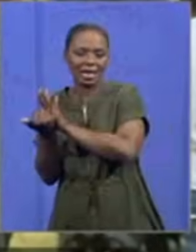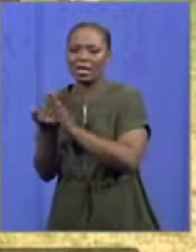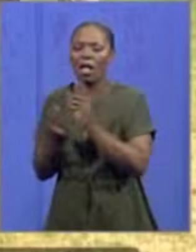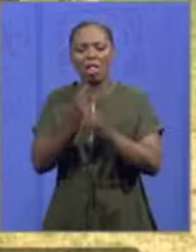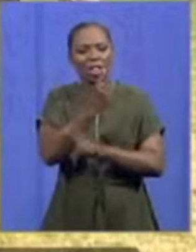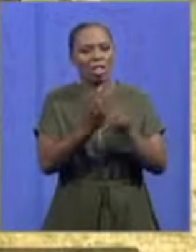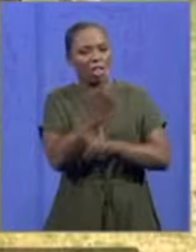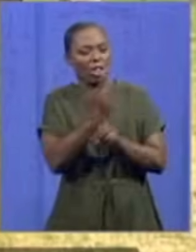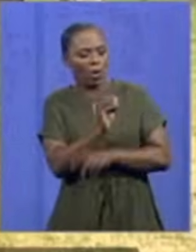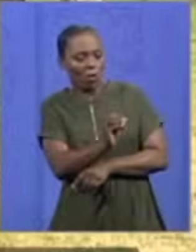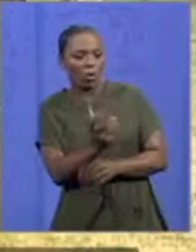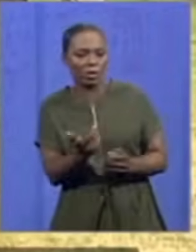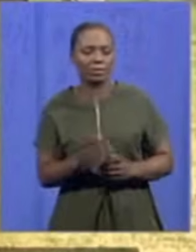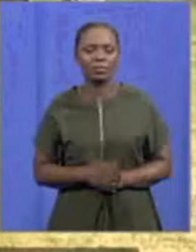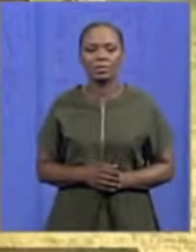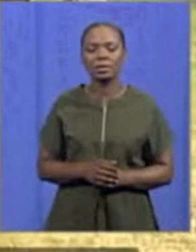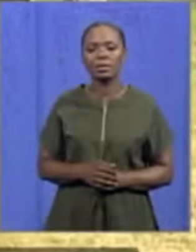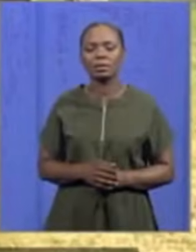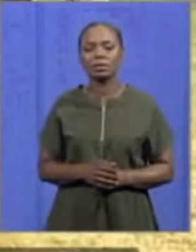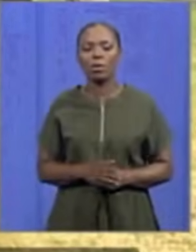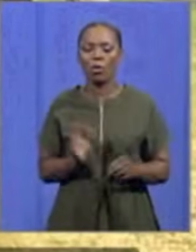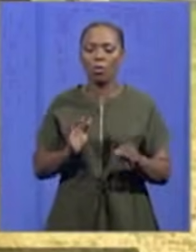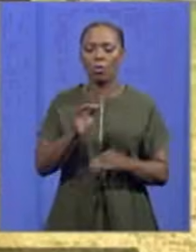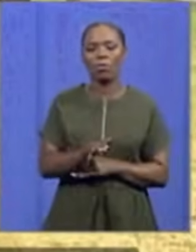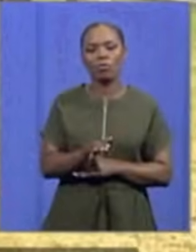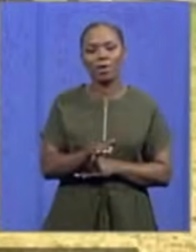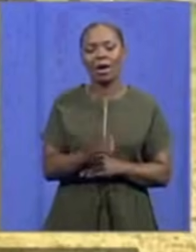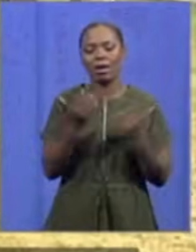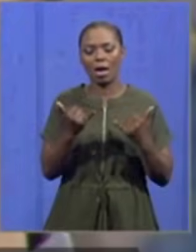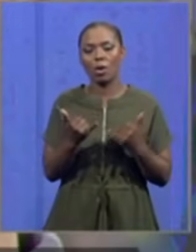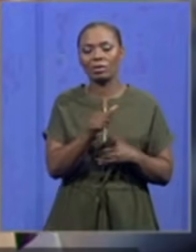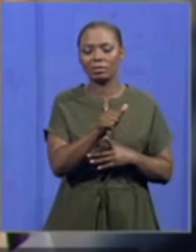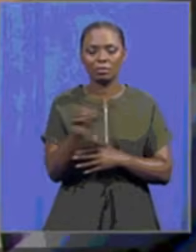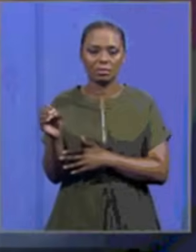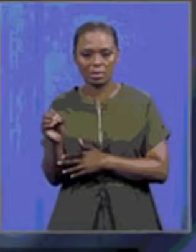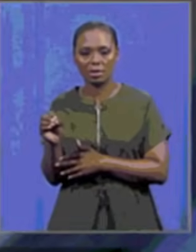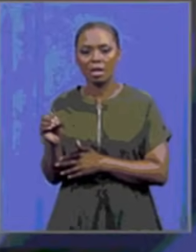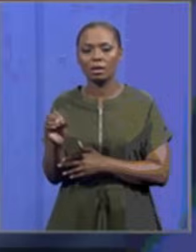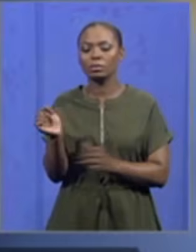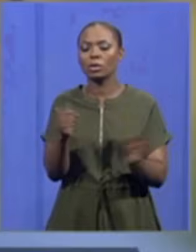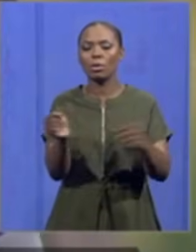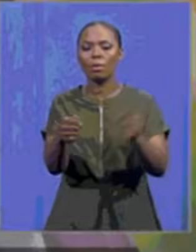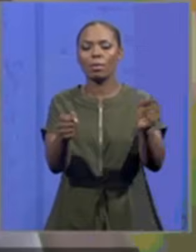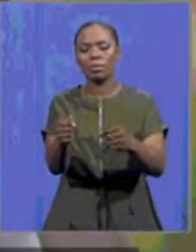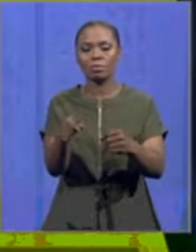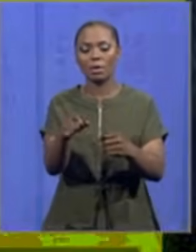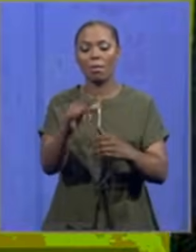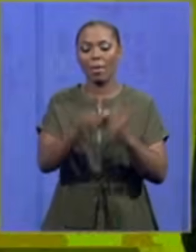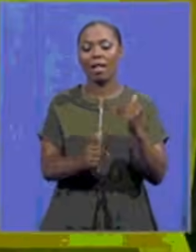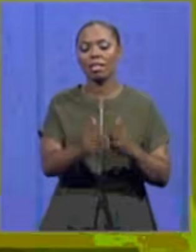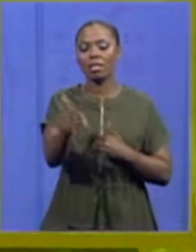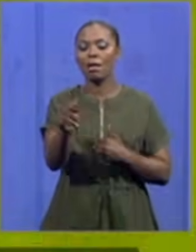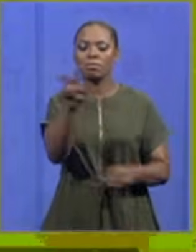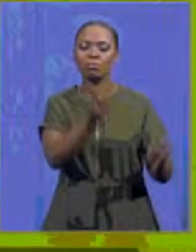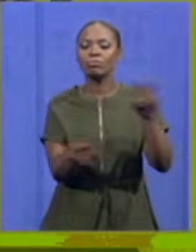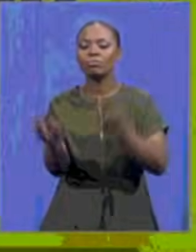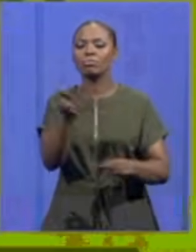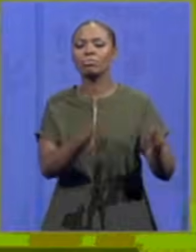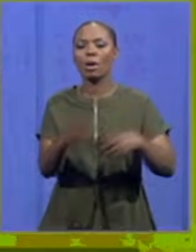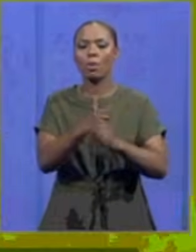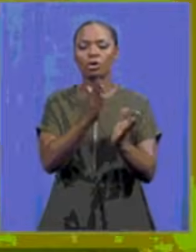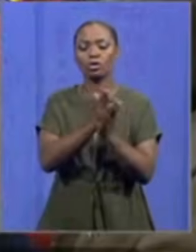that. Batlhokomedi ba le 660 ba tlile go thapiwa mo bokhutlong jwa kgwedi eno go netefatsa gore bagwebi bano